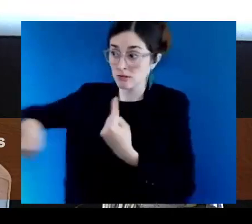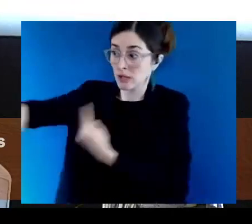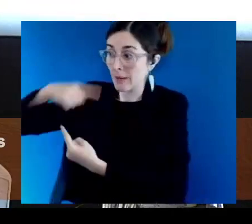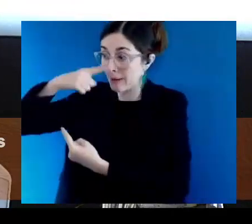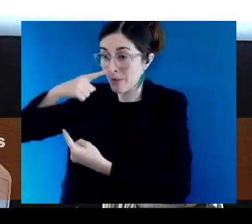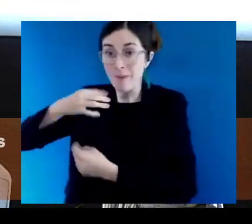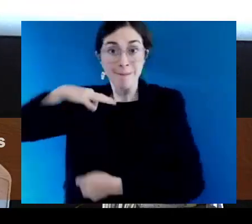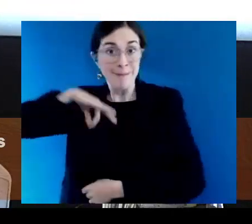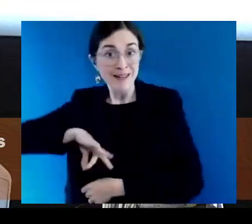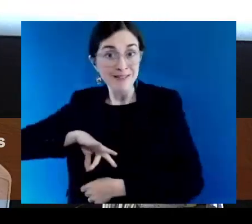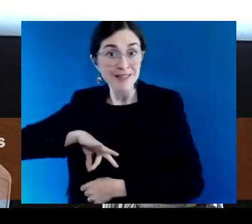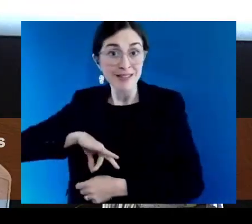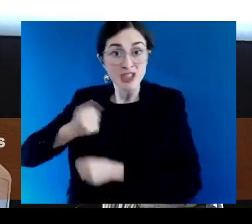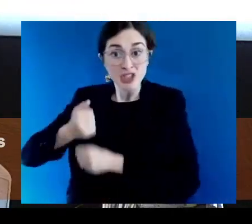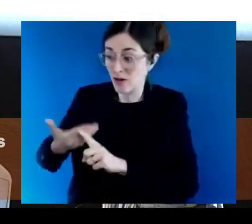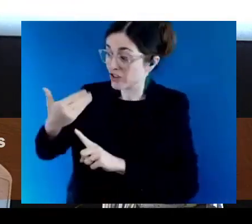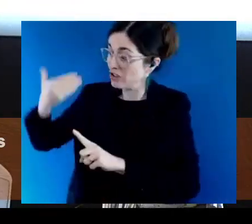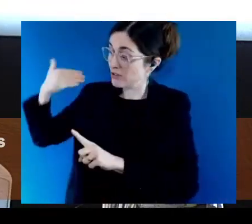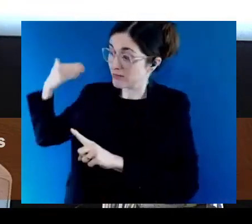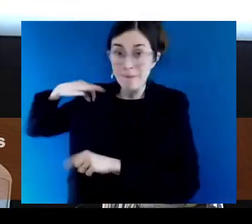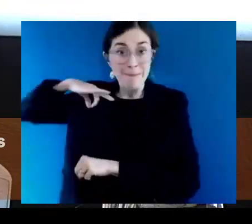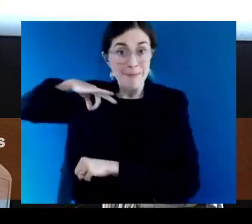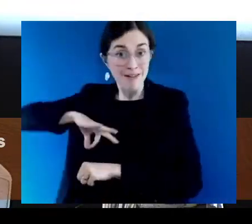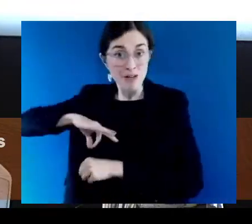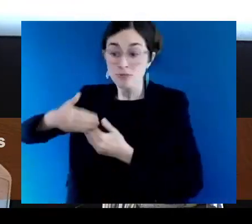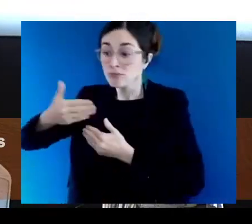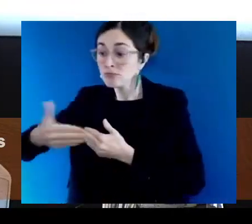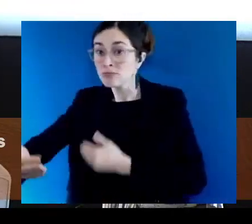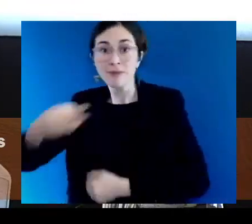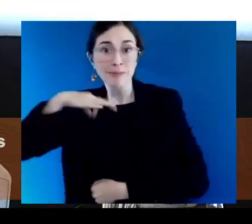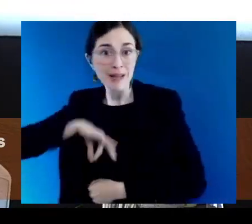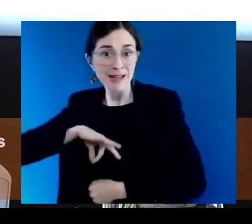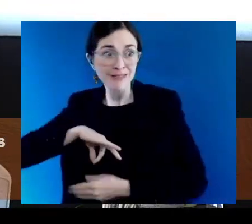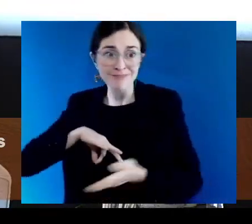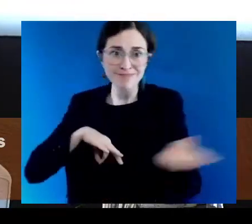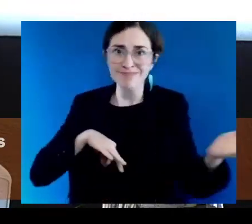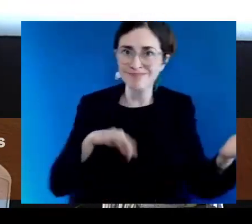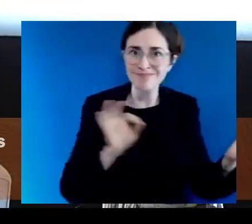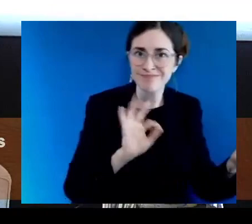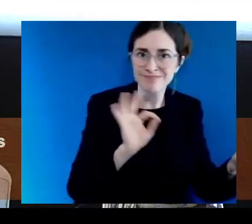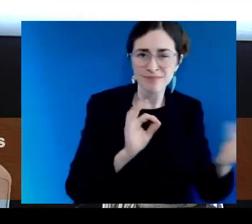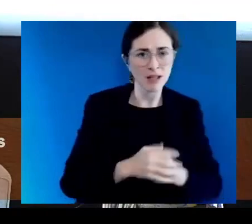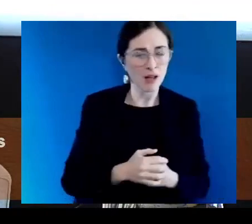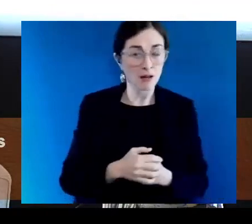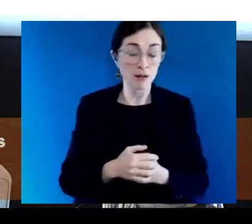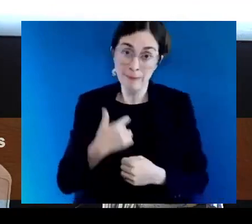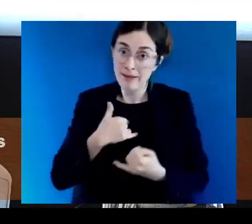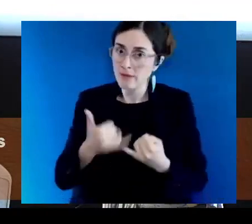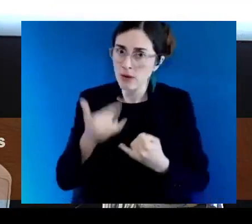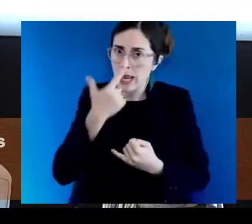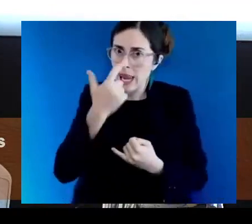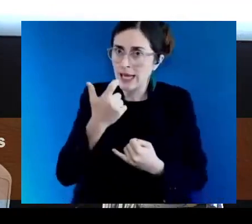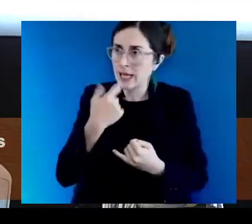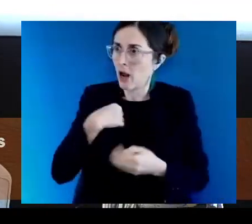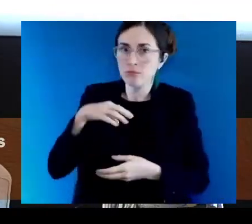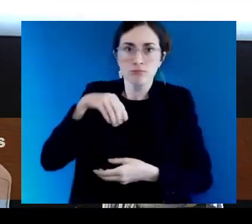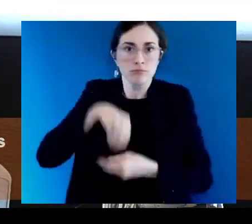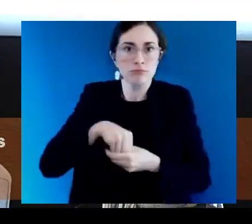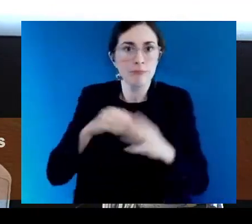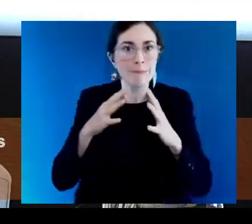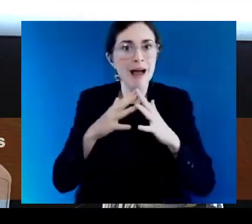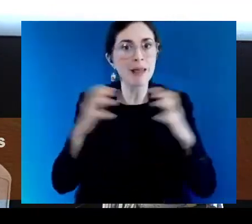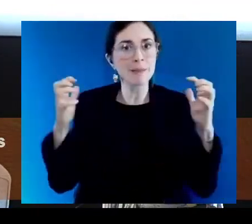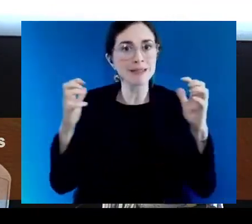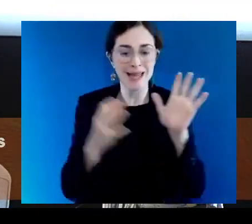and those since. I recognise that I am privileged to be an elected Member of Parliament. Further, I am a